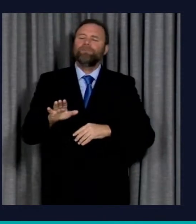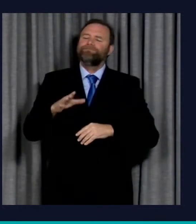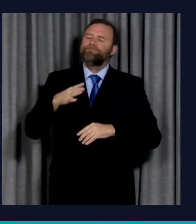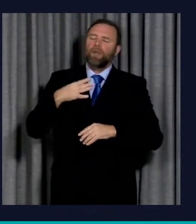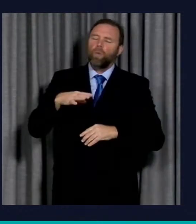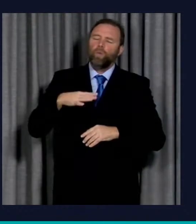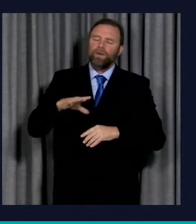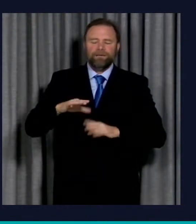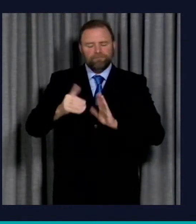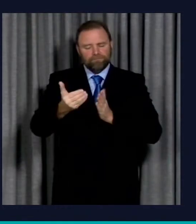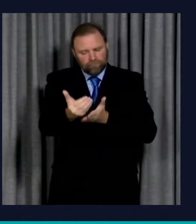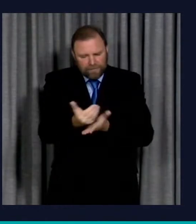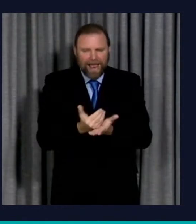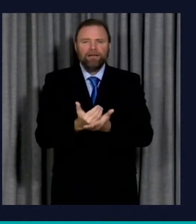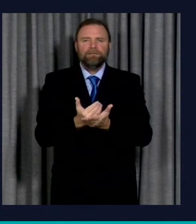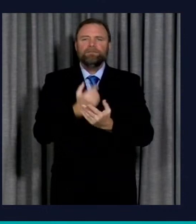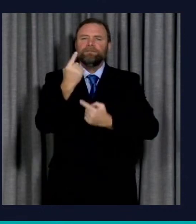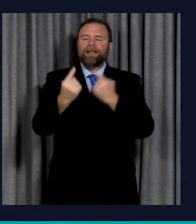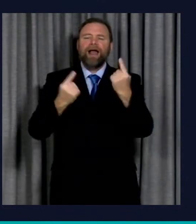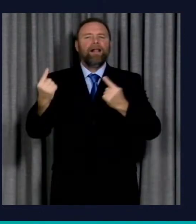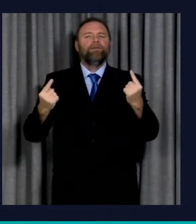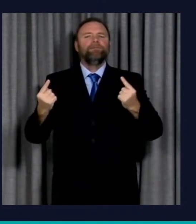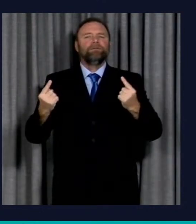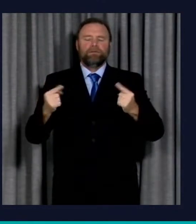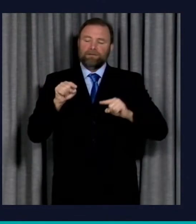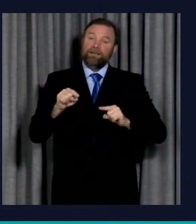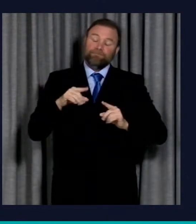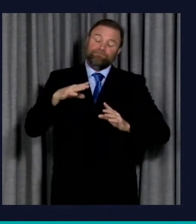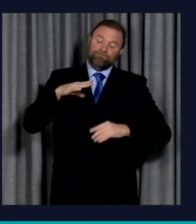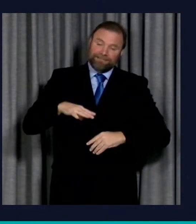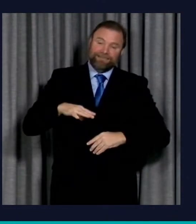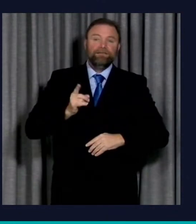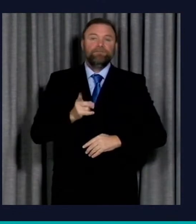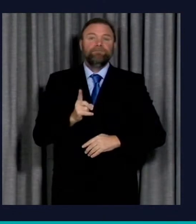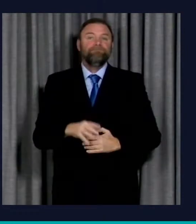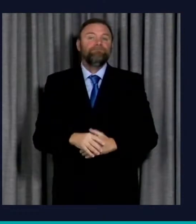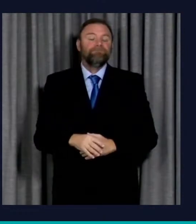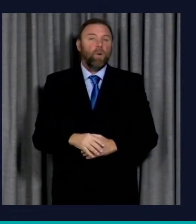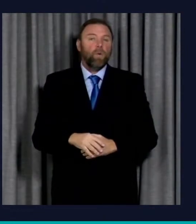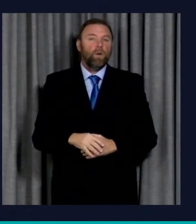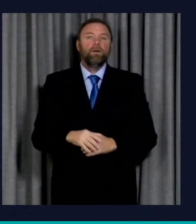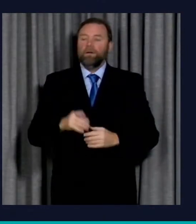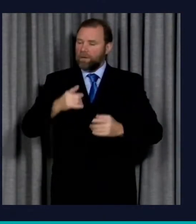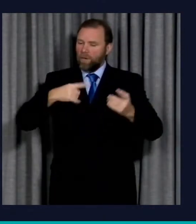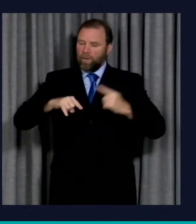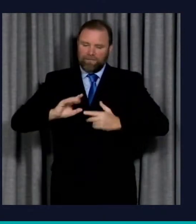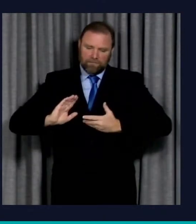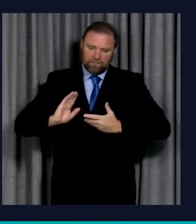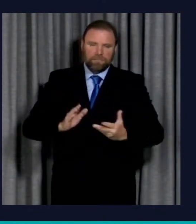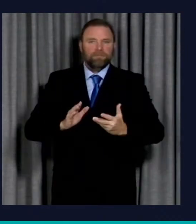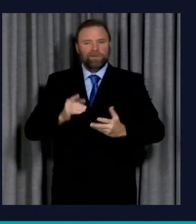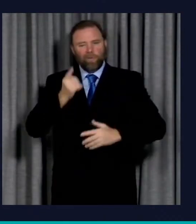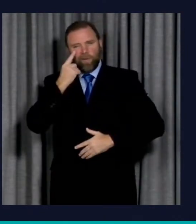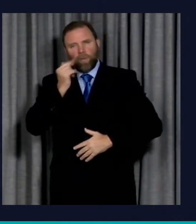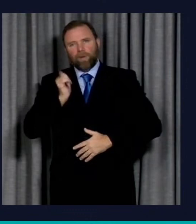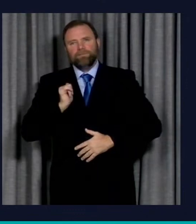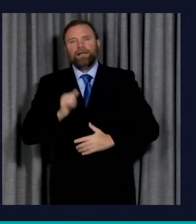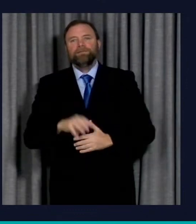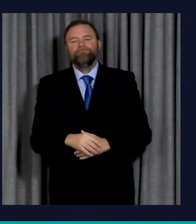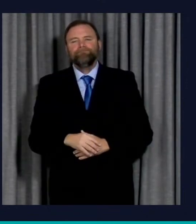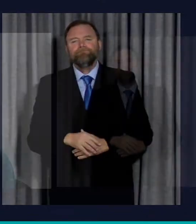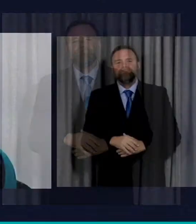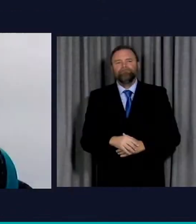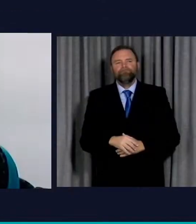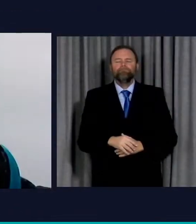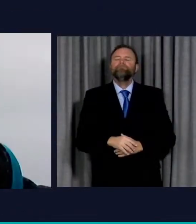protections that we have announced today are a necessary precaution against the impact that we think we will see in Wales.